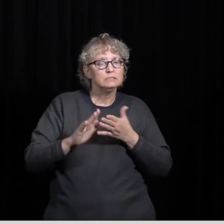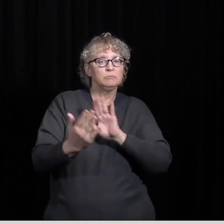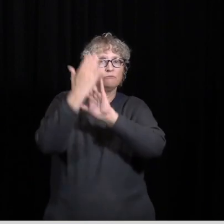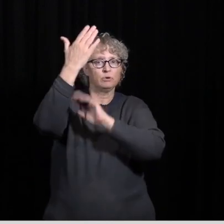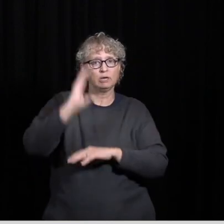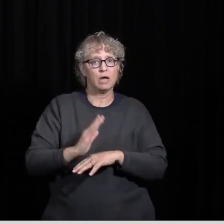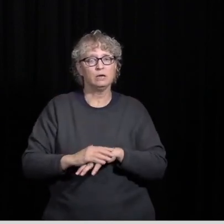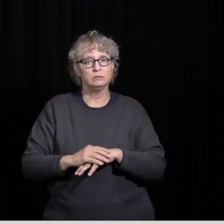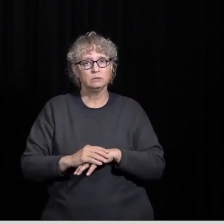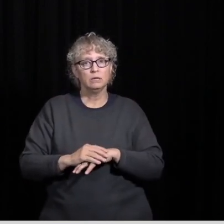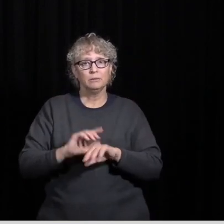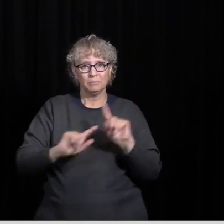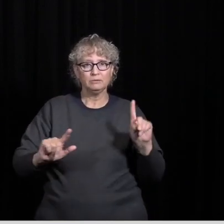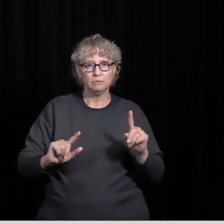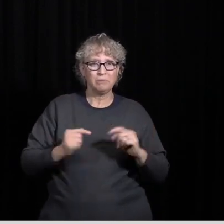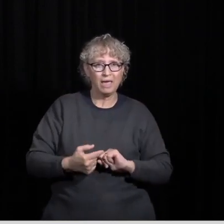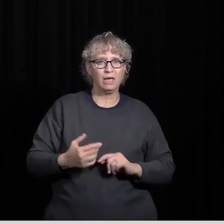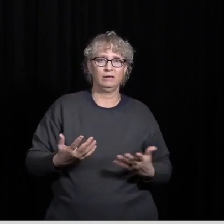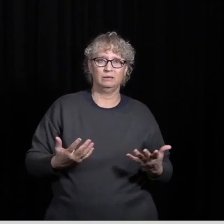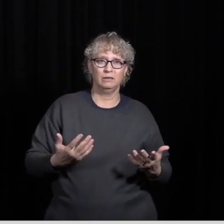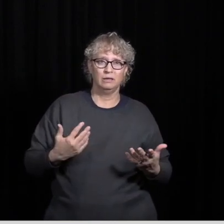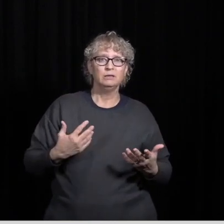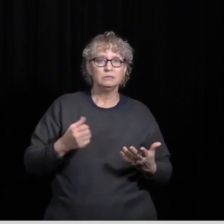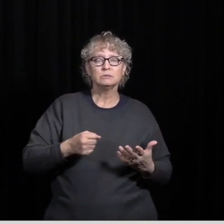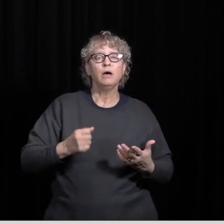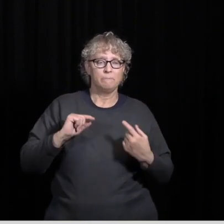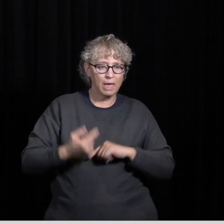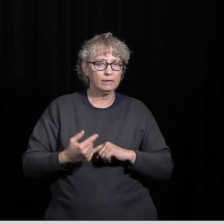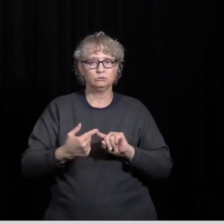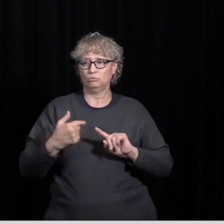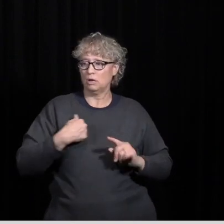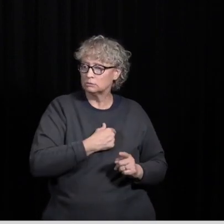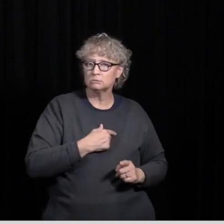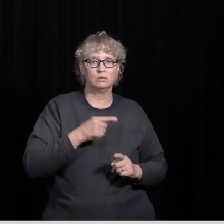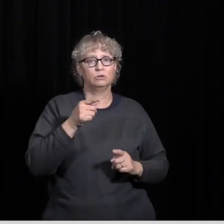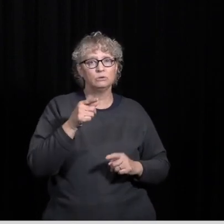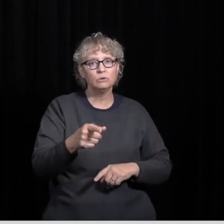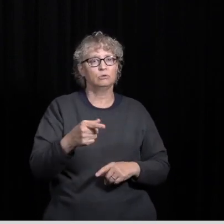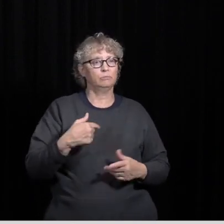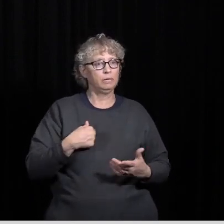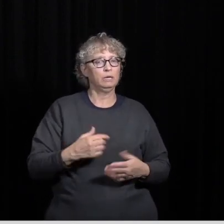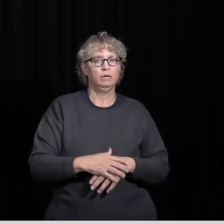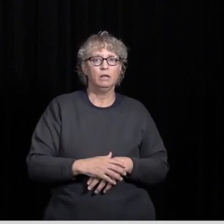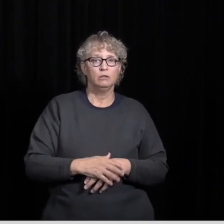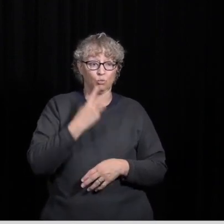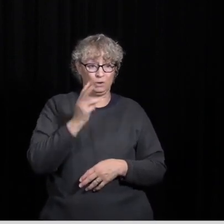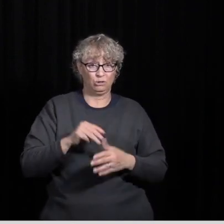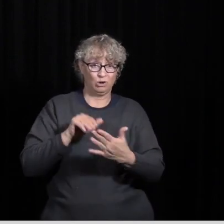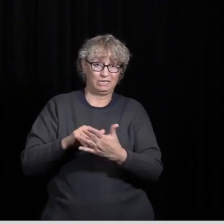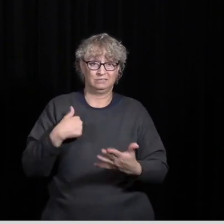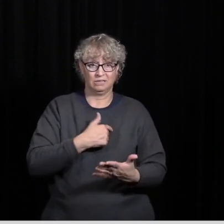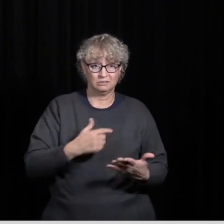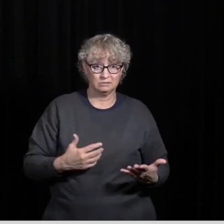about not being enough, but there is pain, right? There's pain that's exerted on us, on me and you, because of the wicked that are against us. The